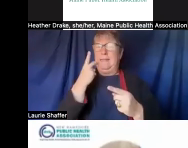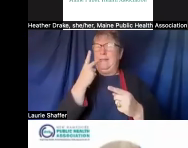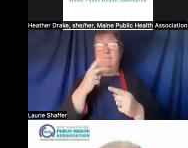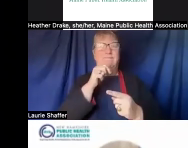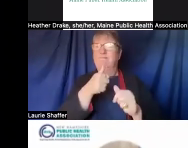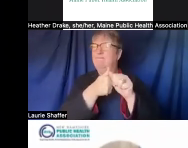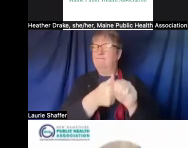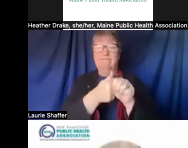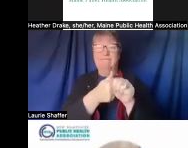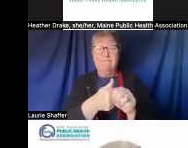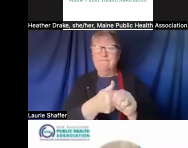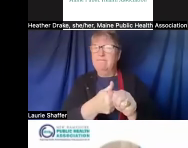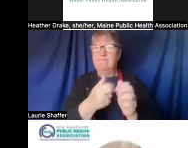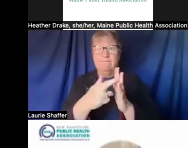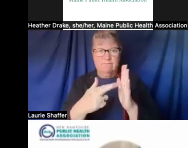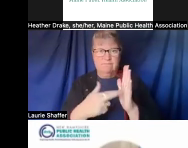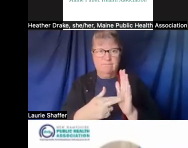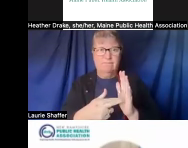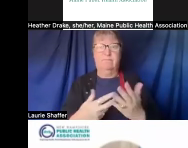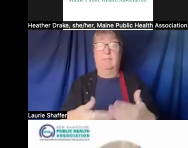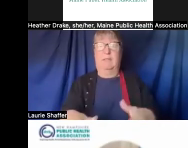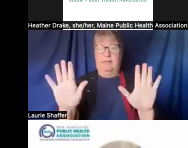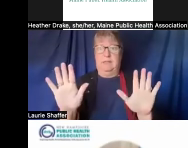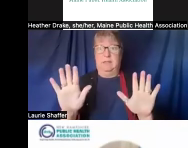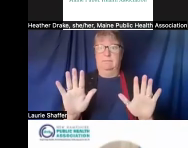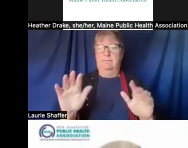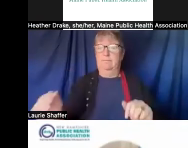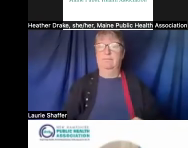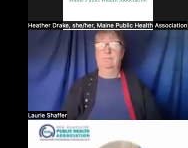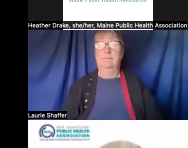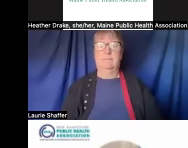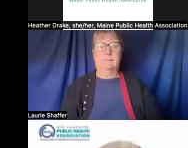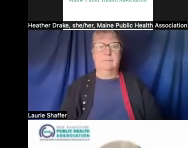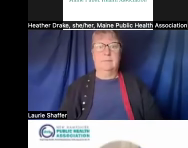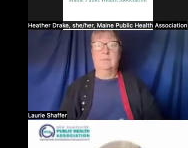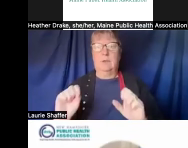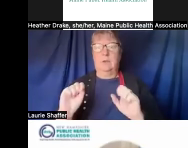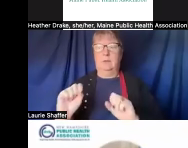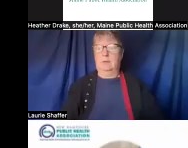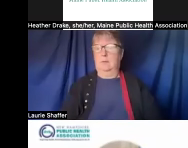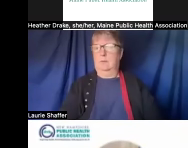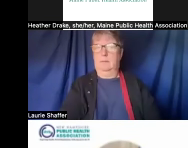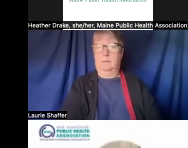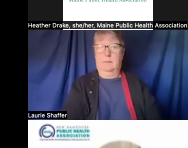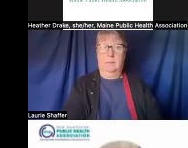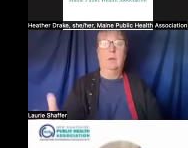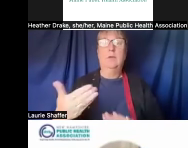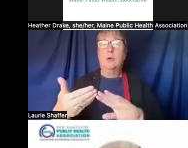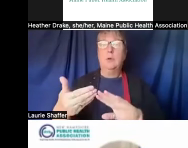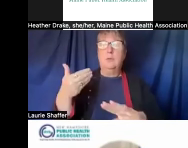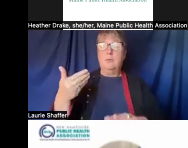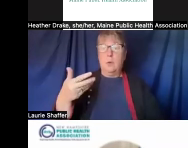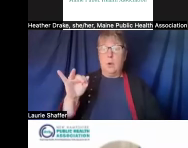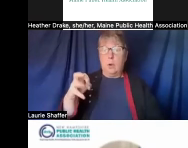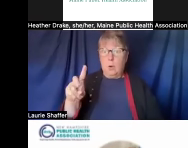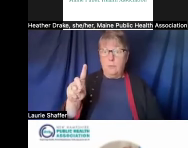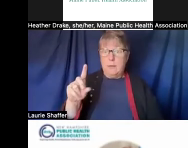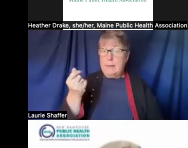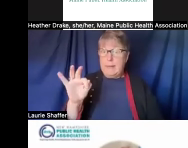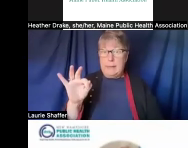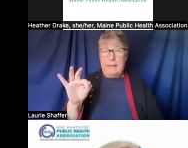and quarantine orders. That's it. So what do we take away from this slide? Prior to COVID-19, health officers had